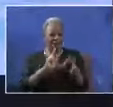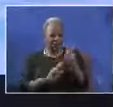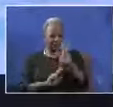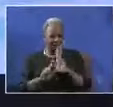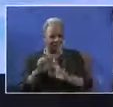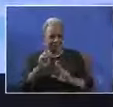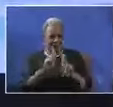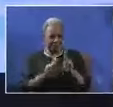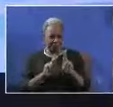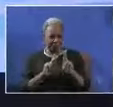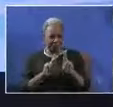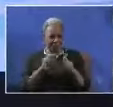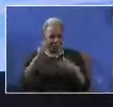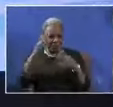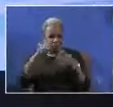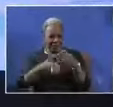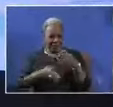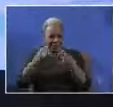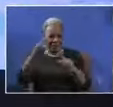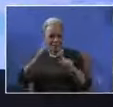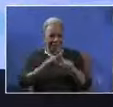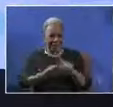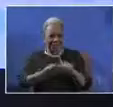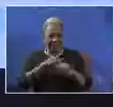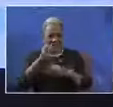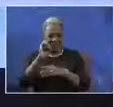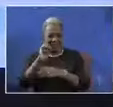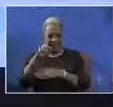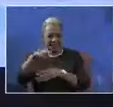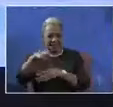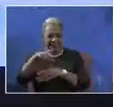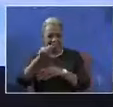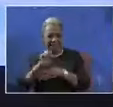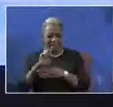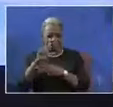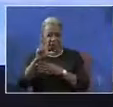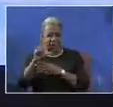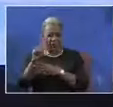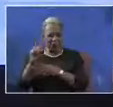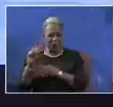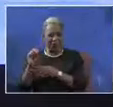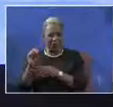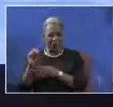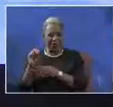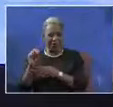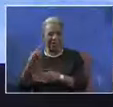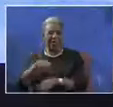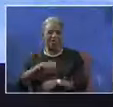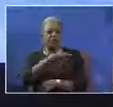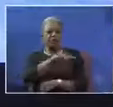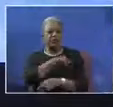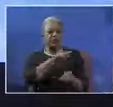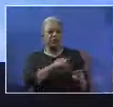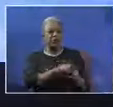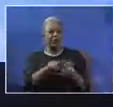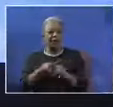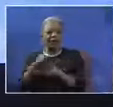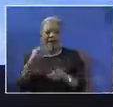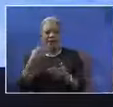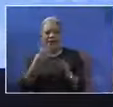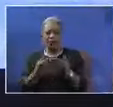end September the 30th. There are several things that we as good citizens, especially